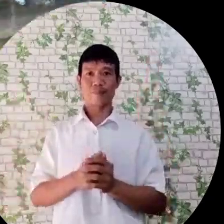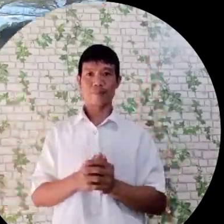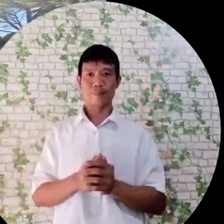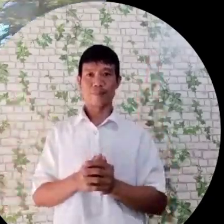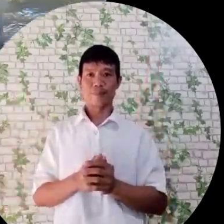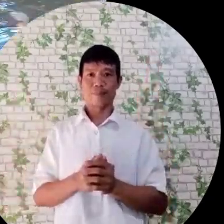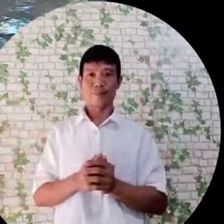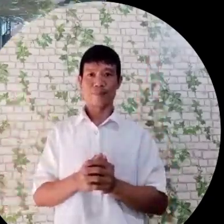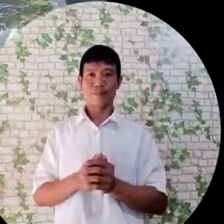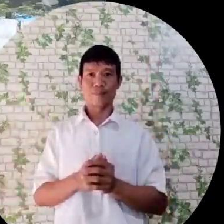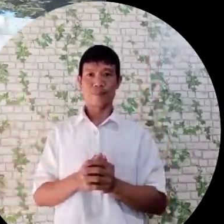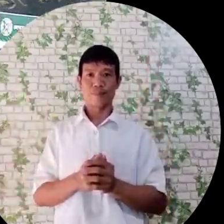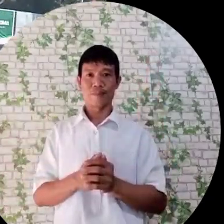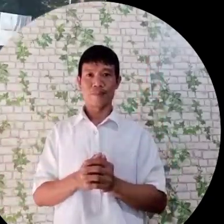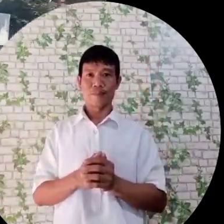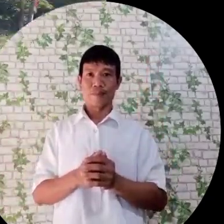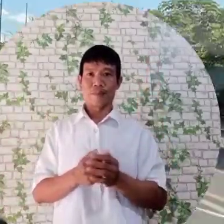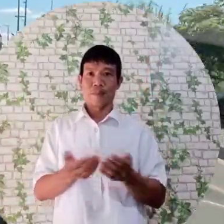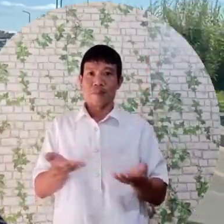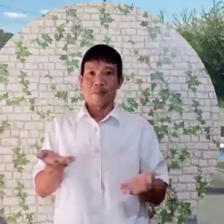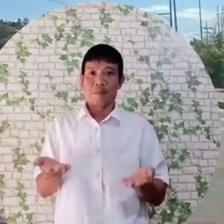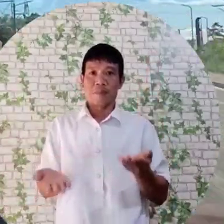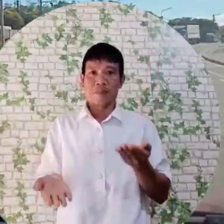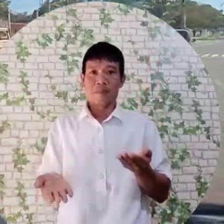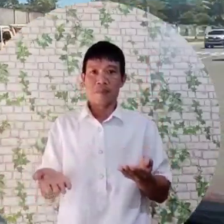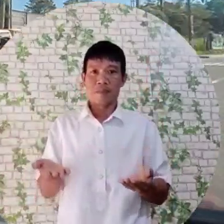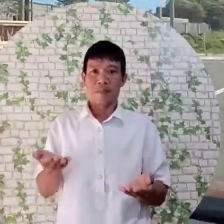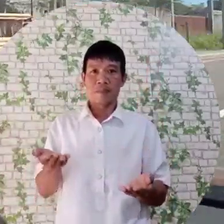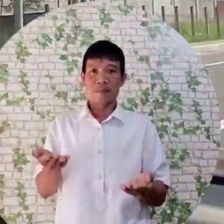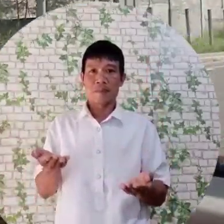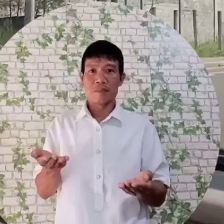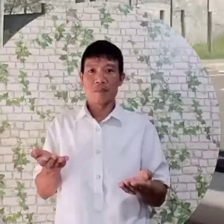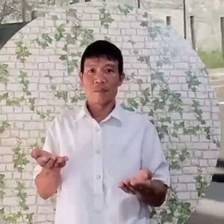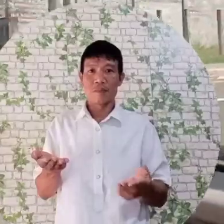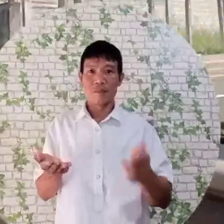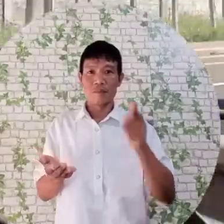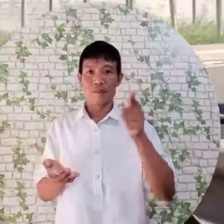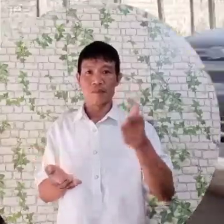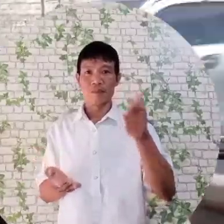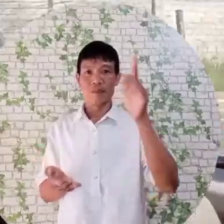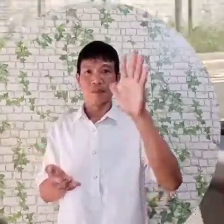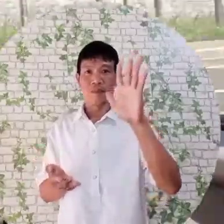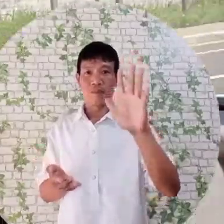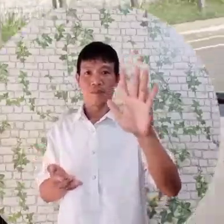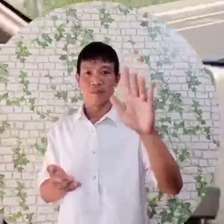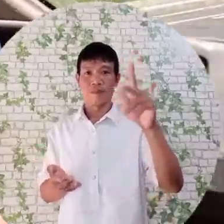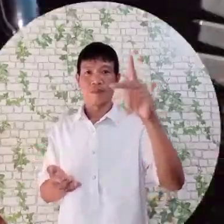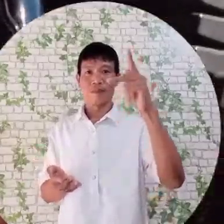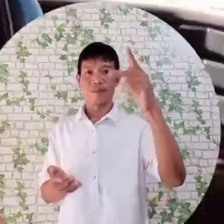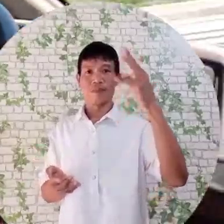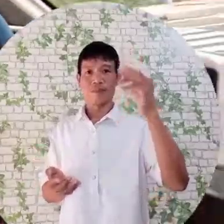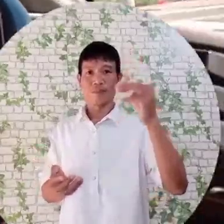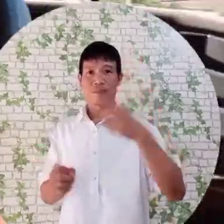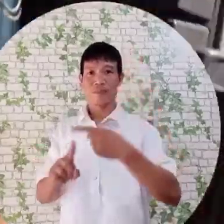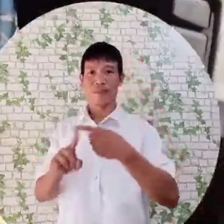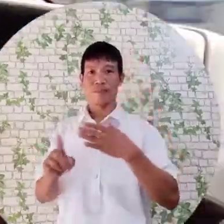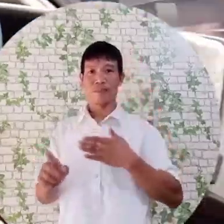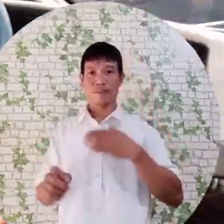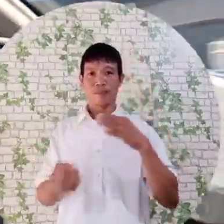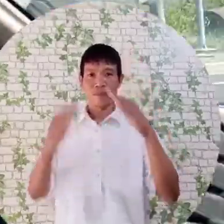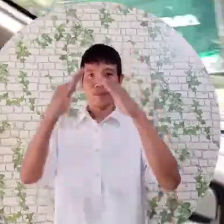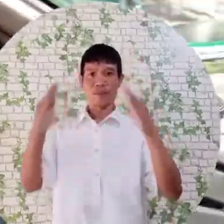approximately it is 25 kilometer from my house going to the